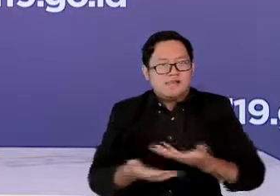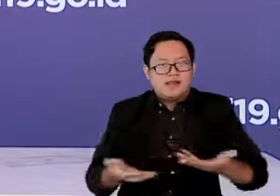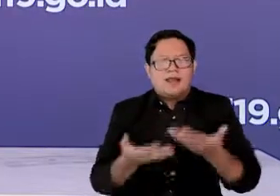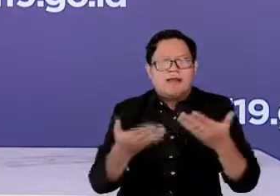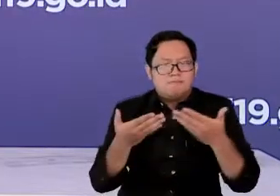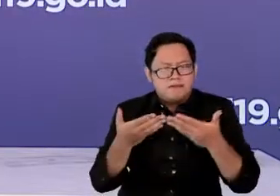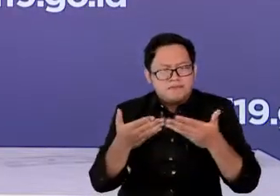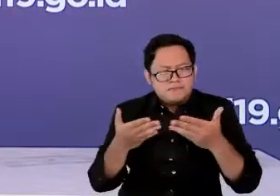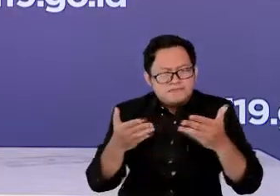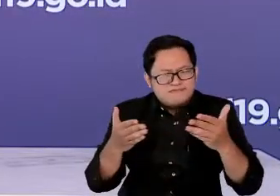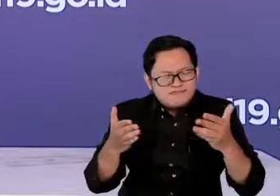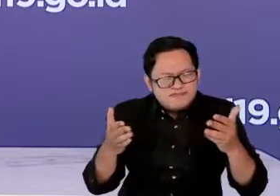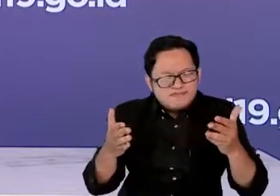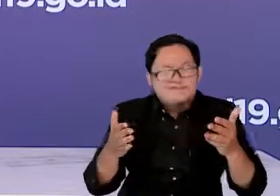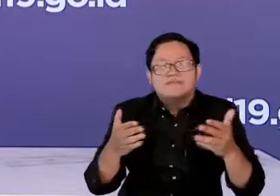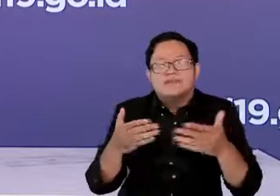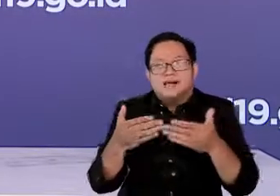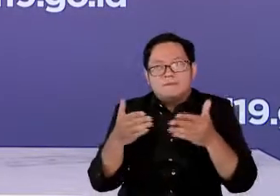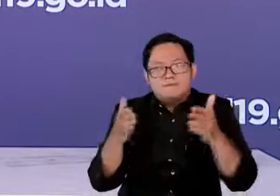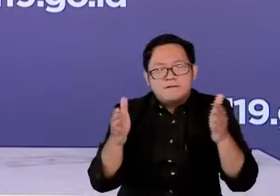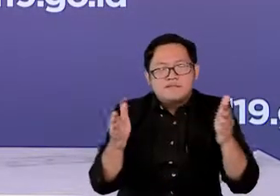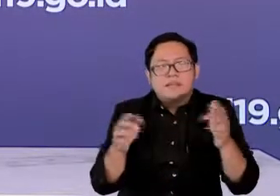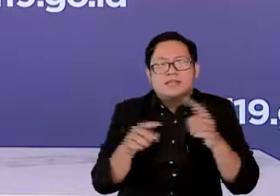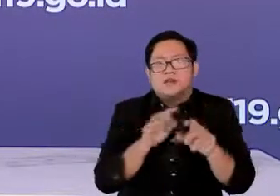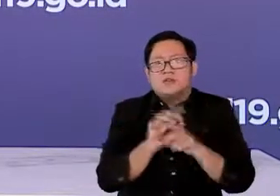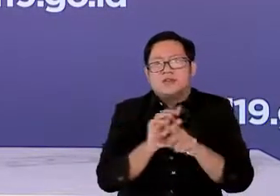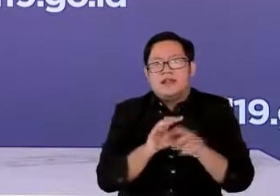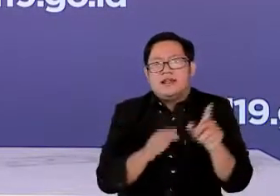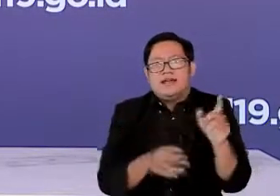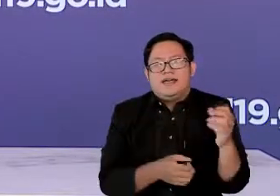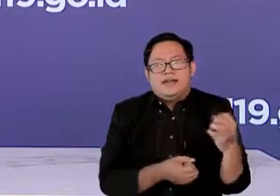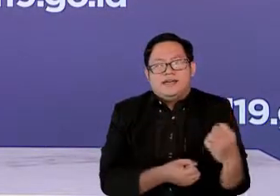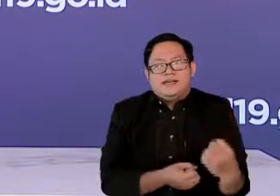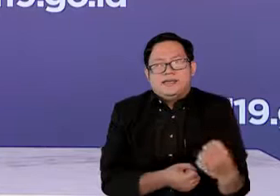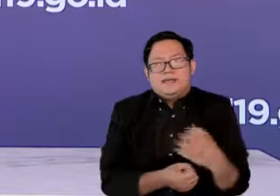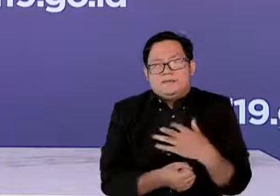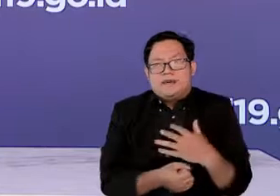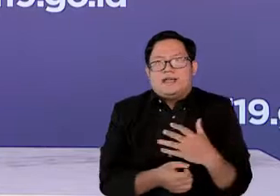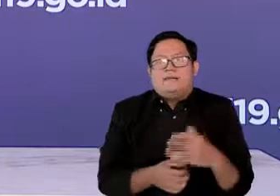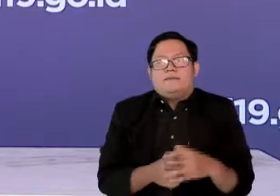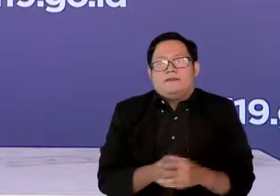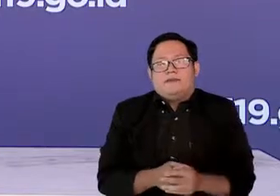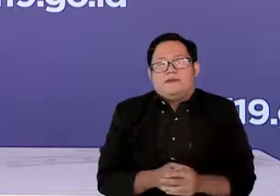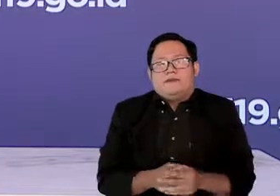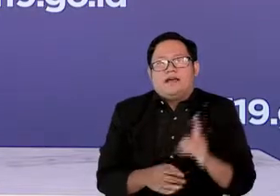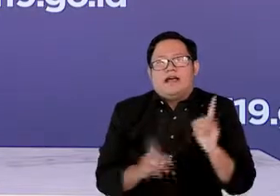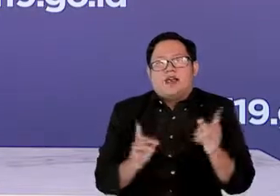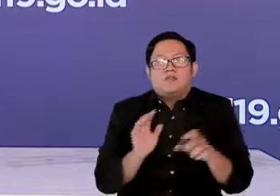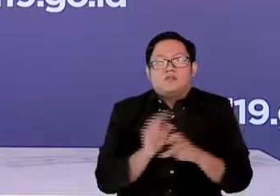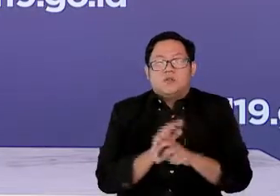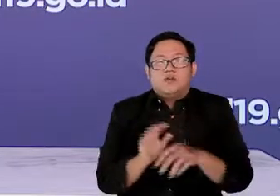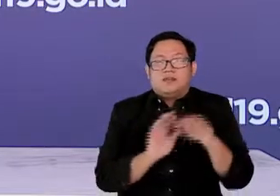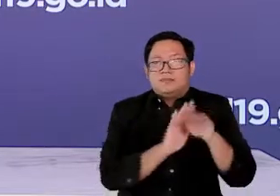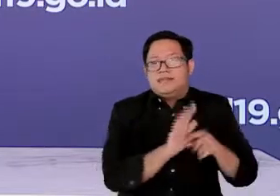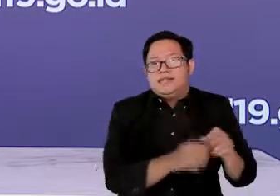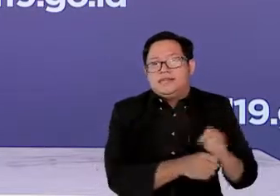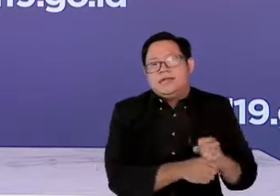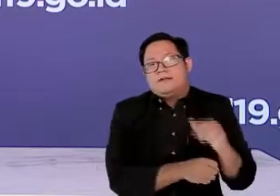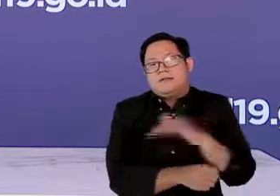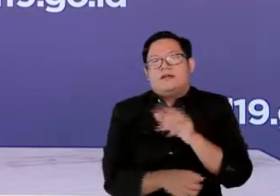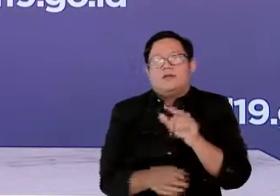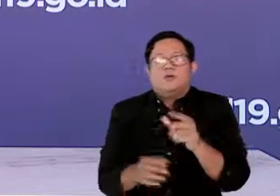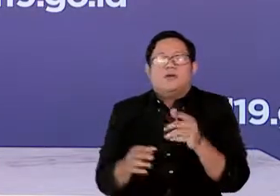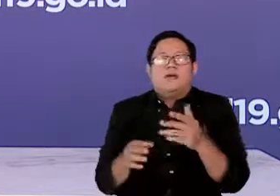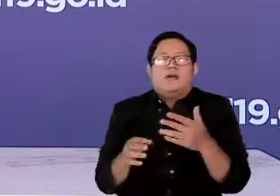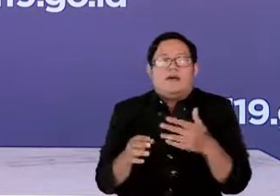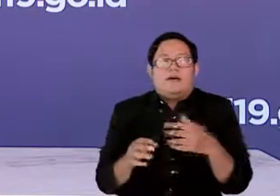accelerate more. But if there is a health impact, then we will reduce the acceleration. And whether that's going to be